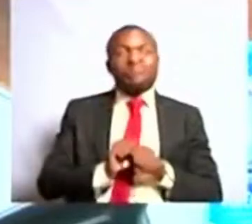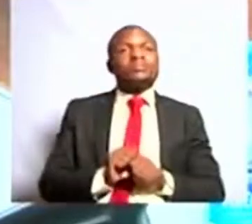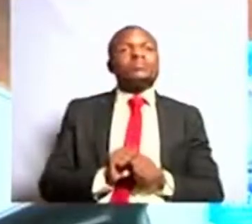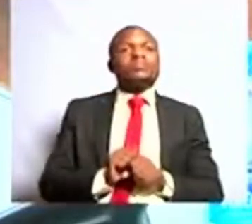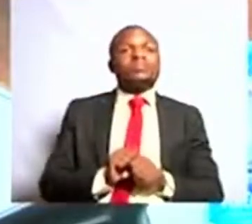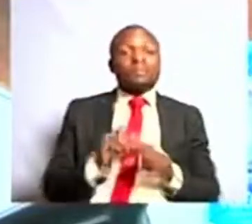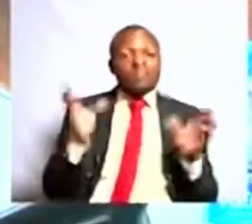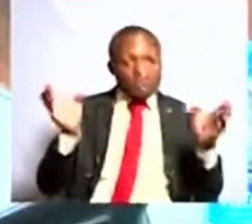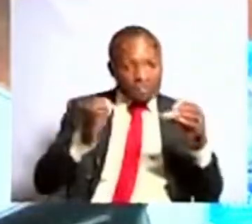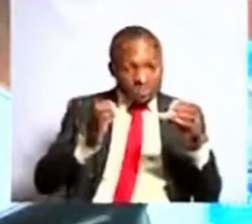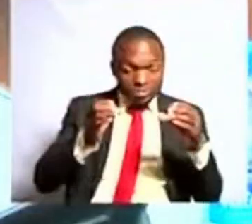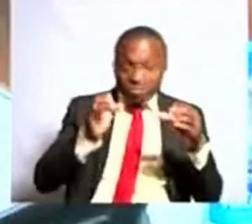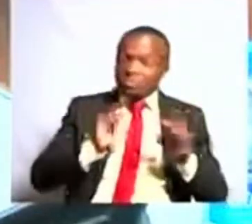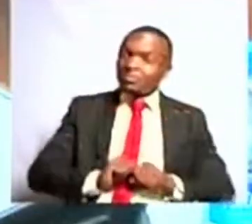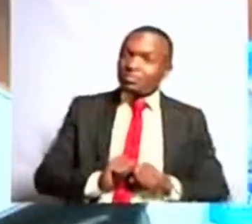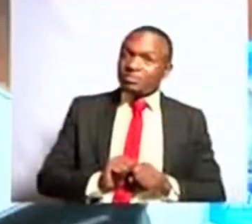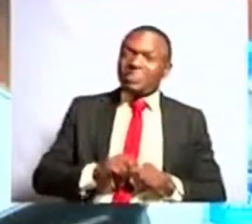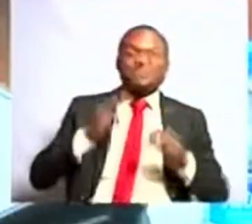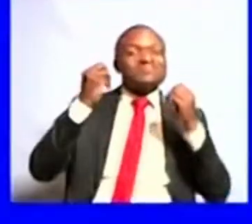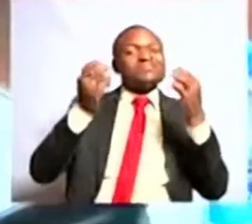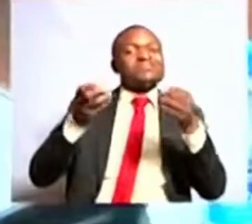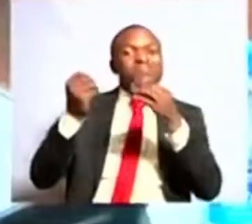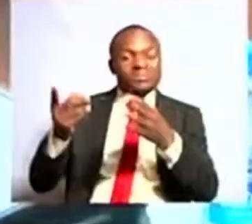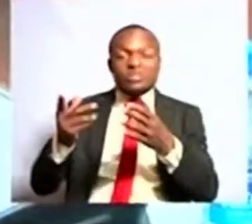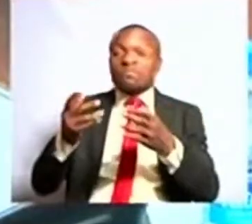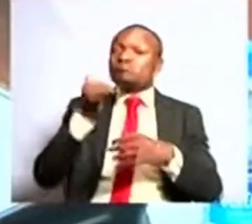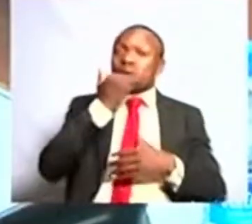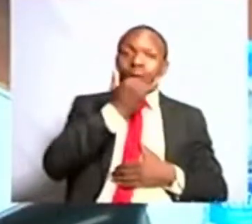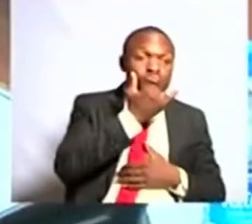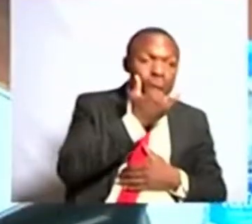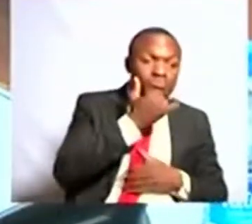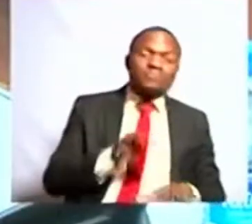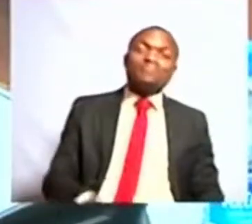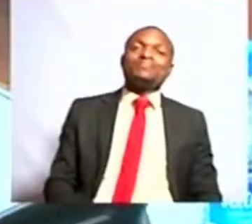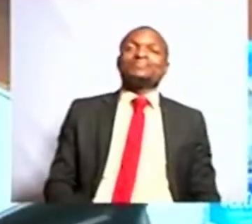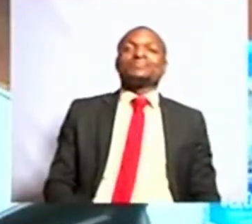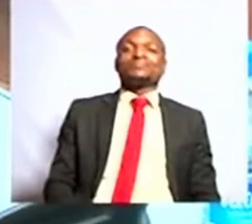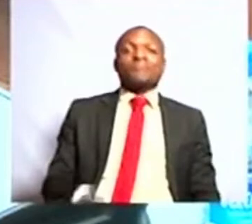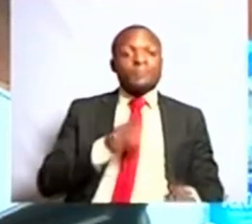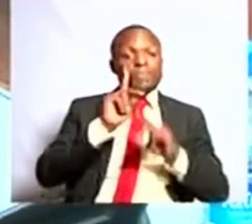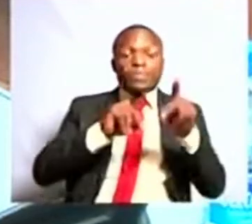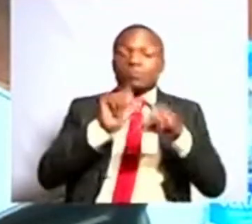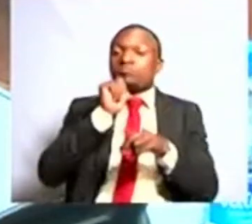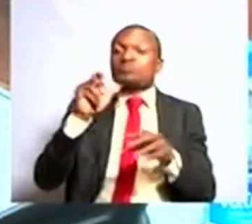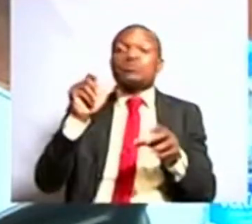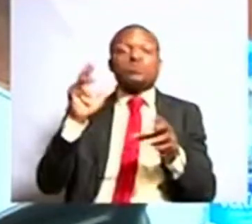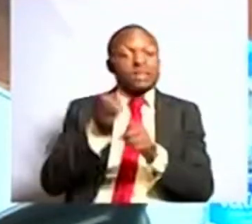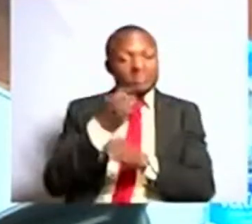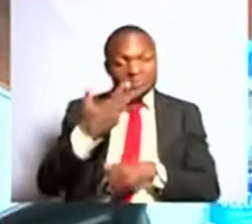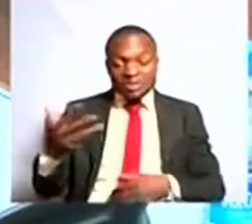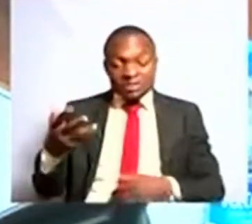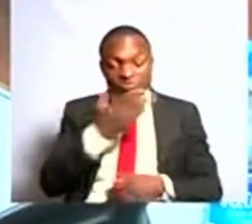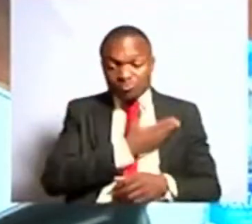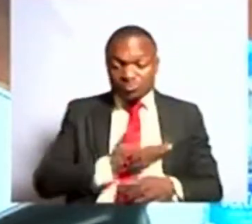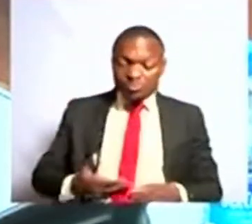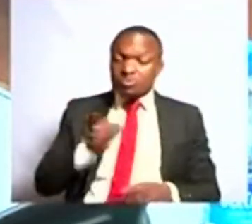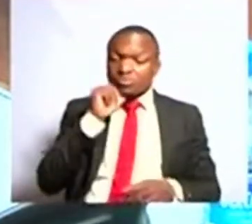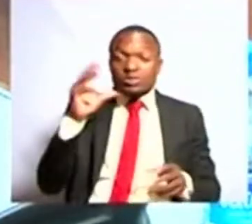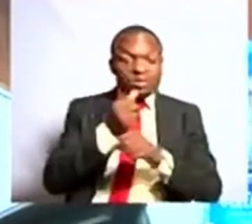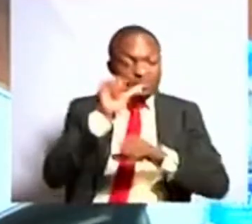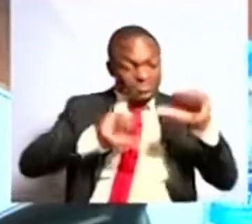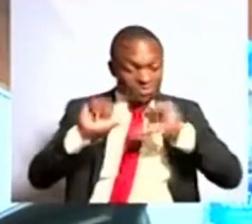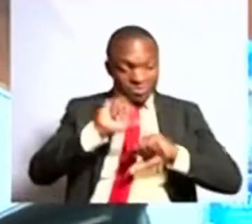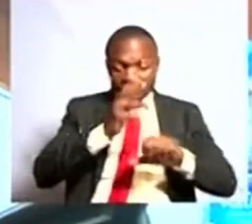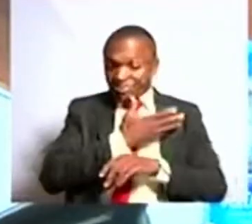the committee point of view that there's a lot of laxity. People don't take things serious. They don't take audit